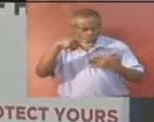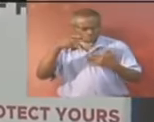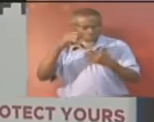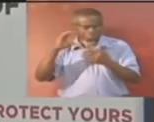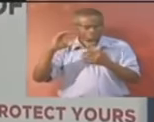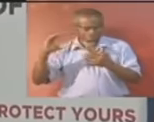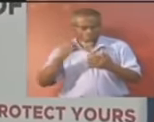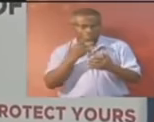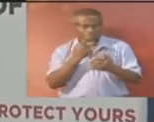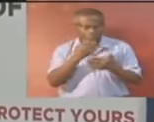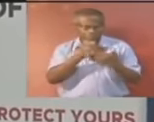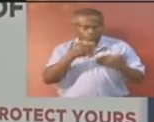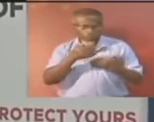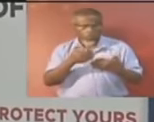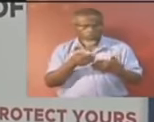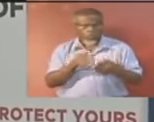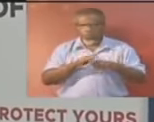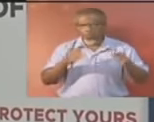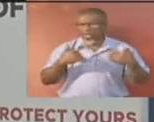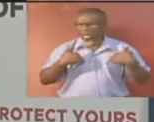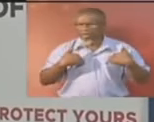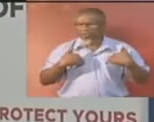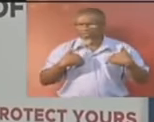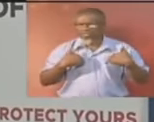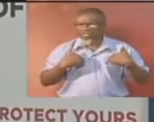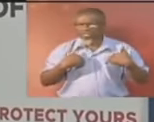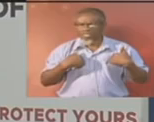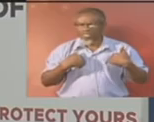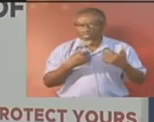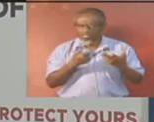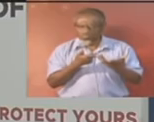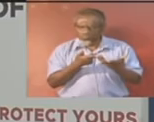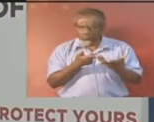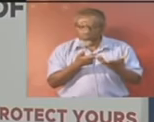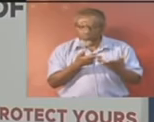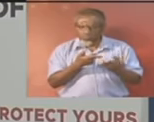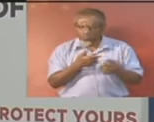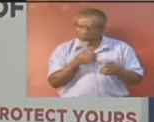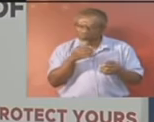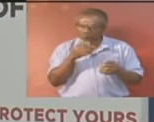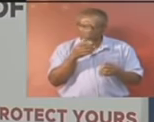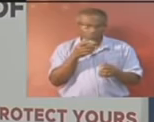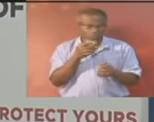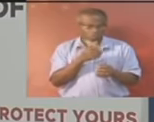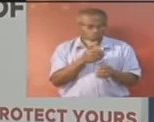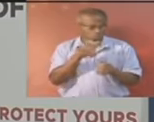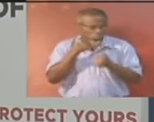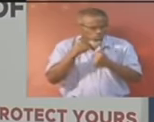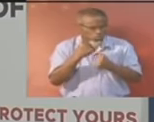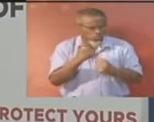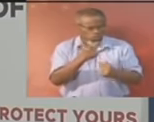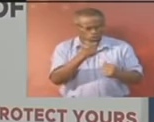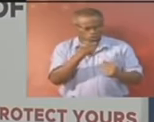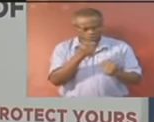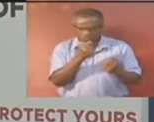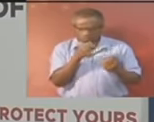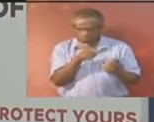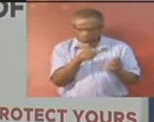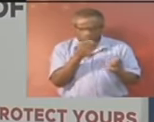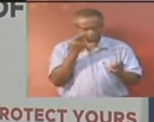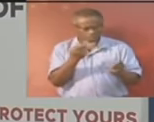isn't yet any concrete evidence that suggests that this particular variant is